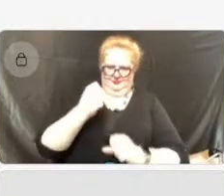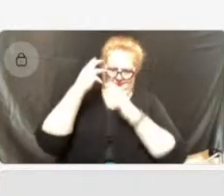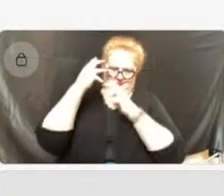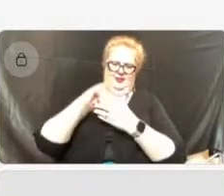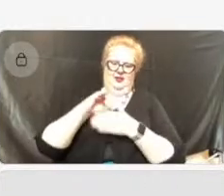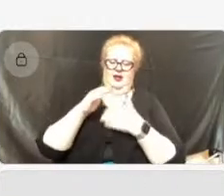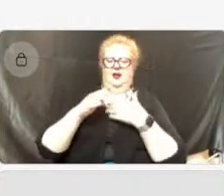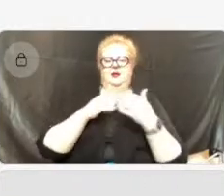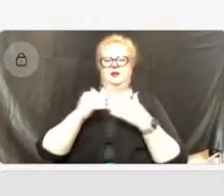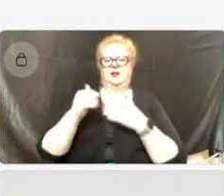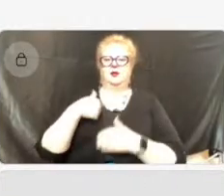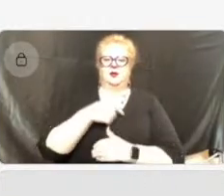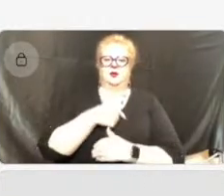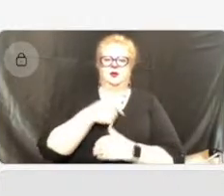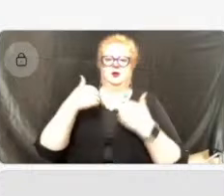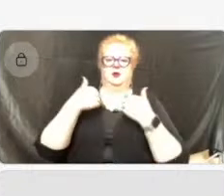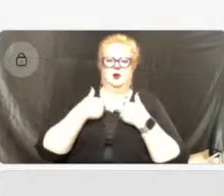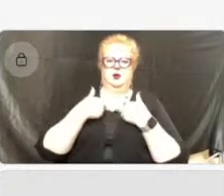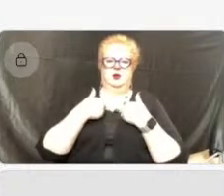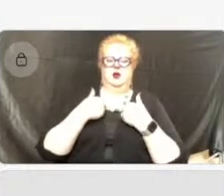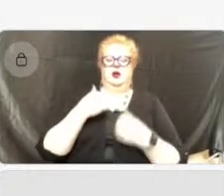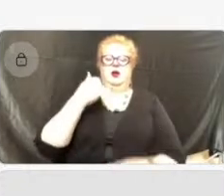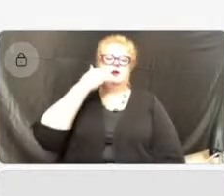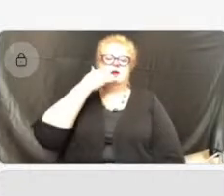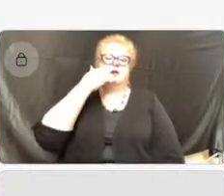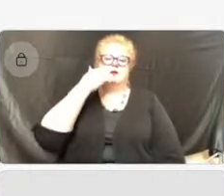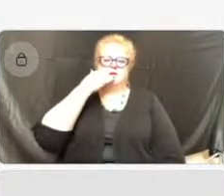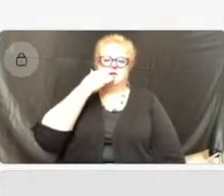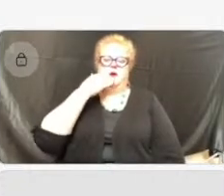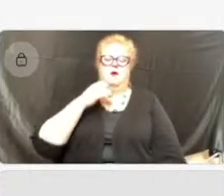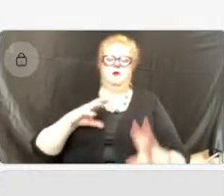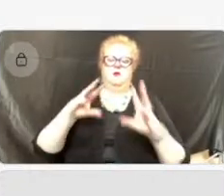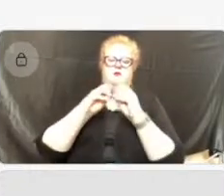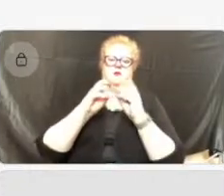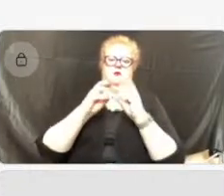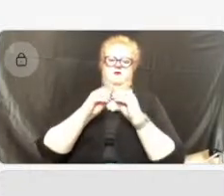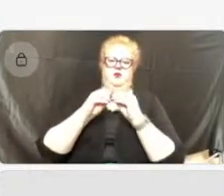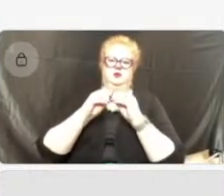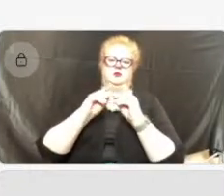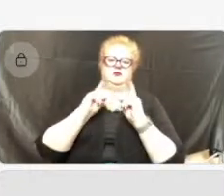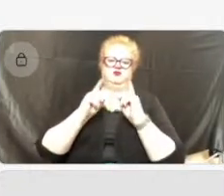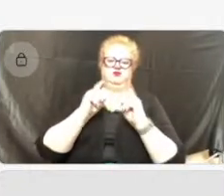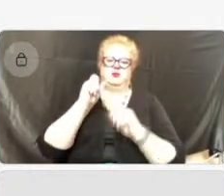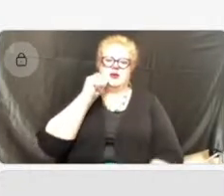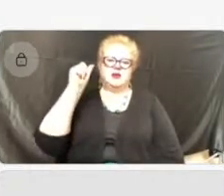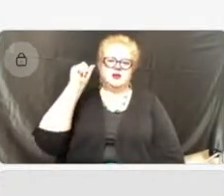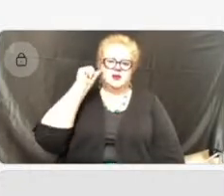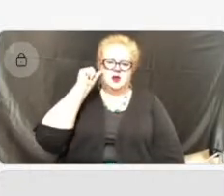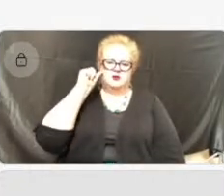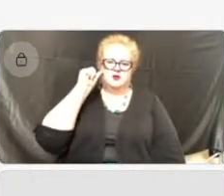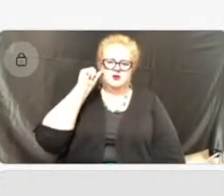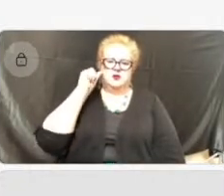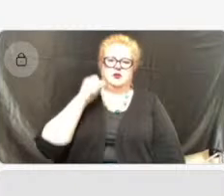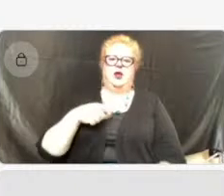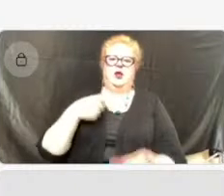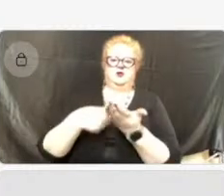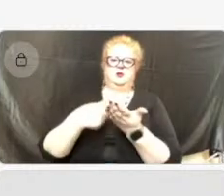We had a telephone conference yesterday, and we discussed this